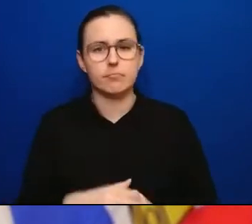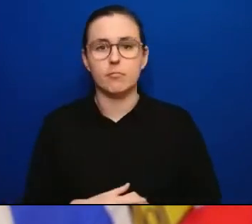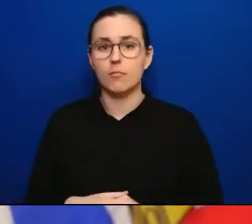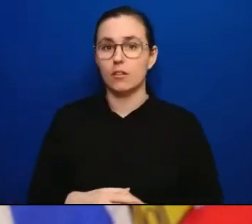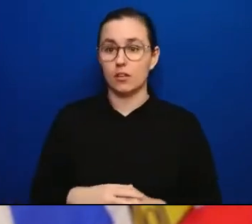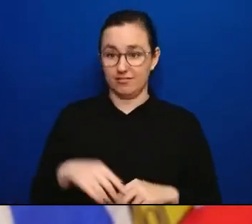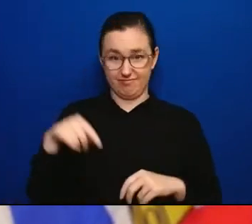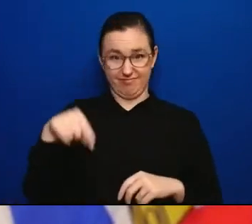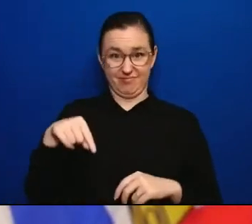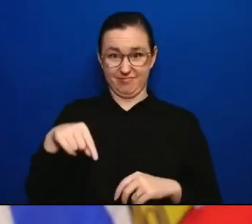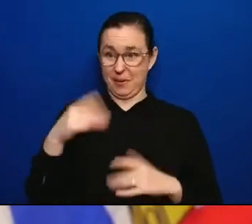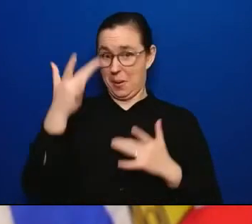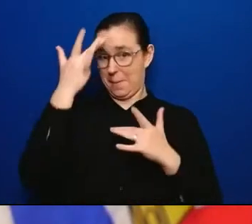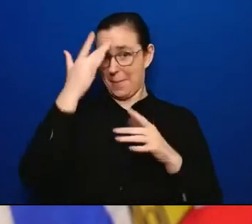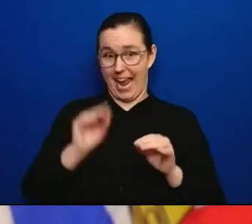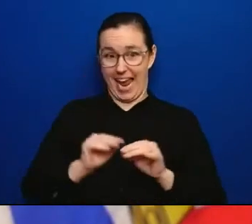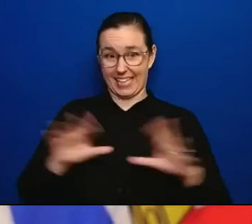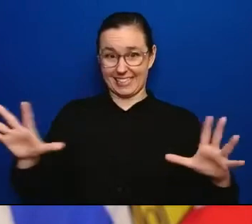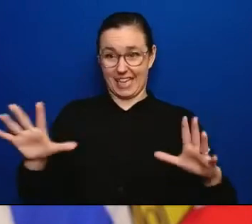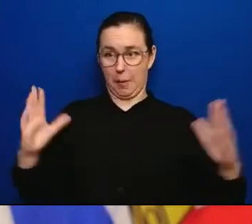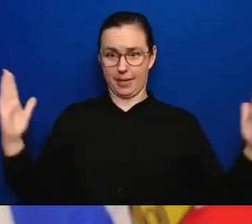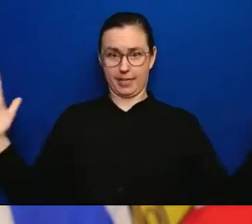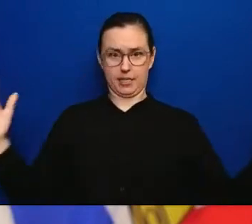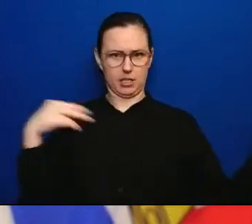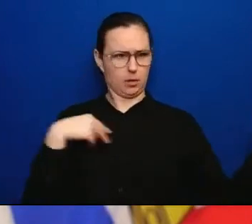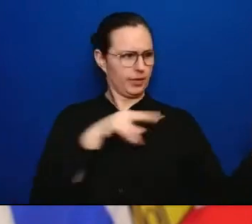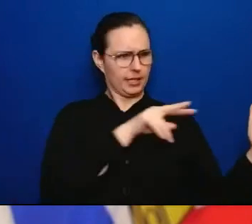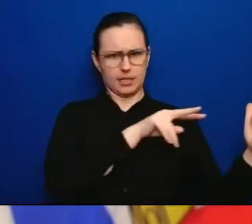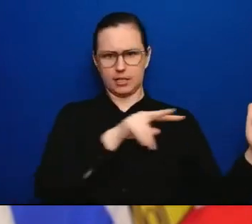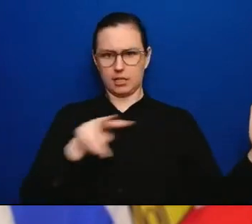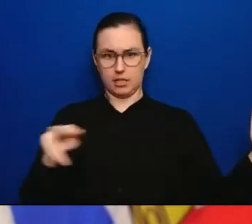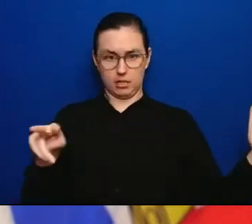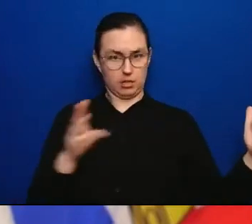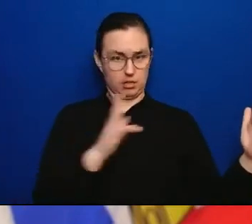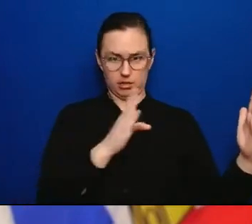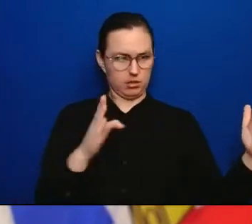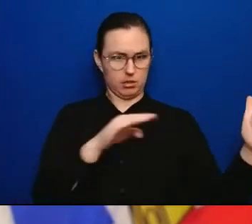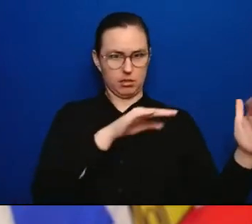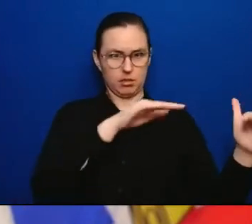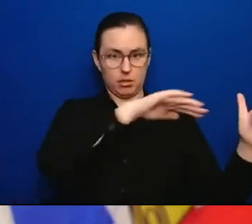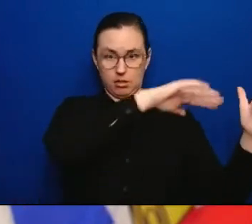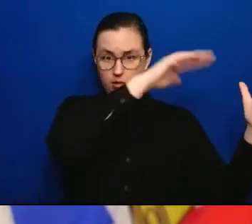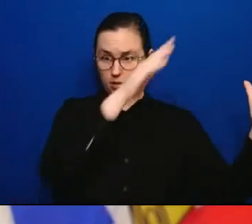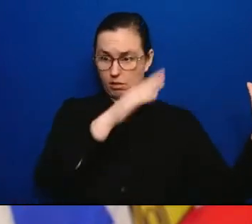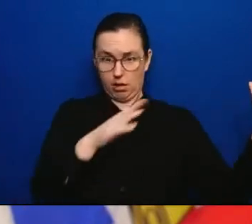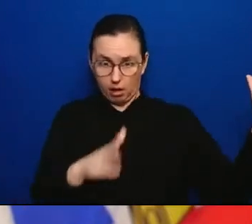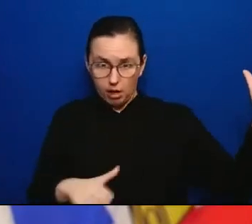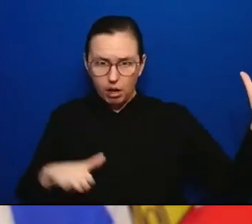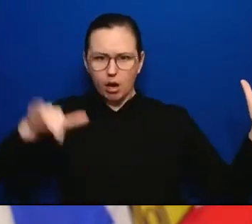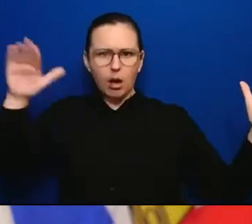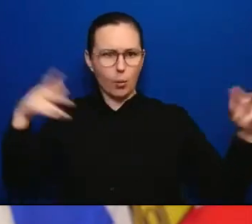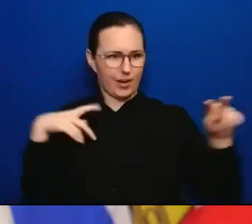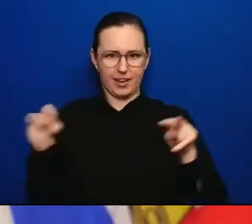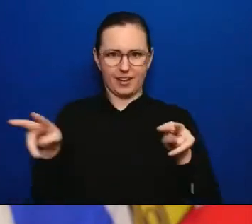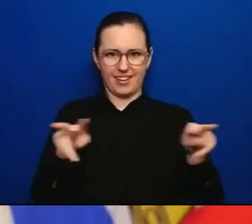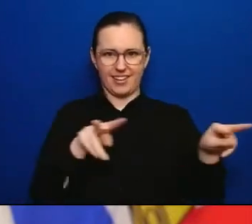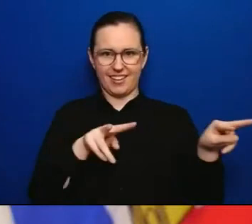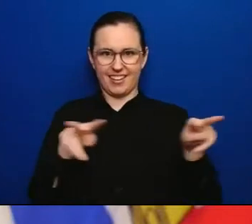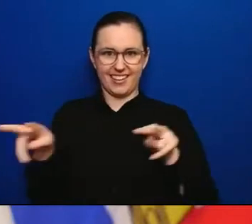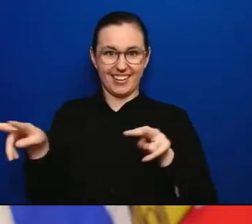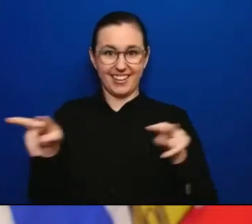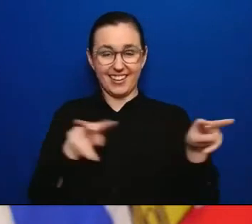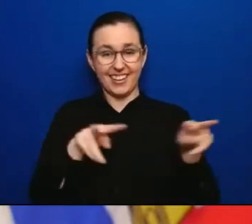this point in the pandemic? What does it mean that we've had so many people who now have an exposure or an experience